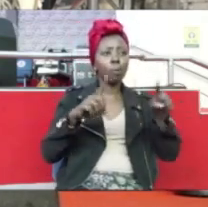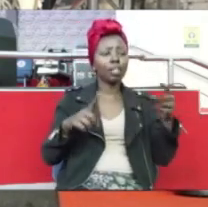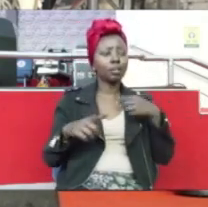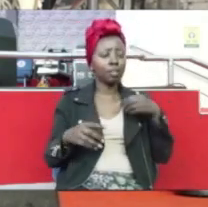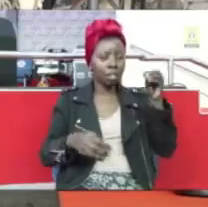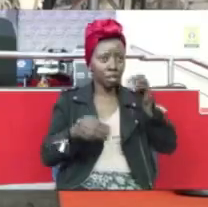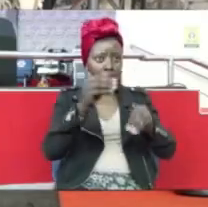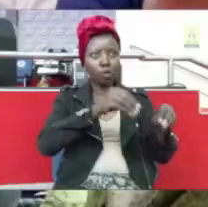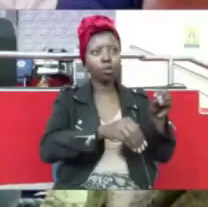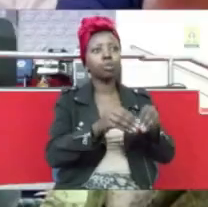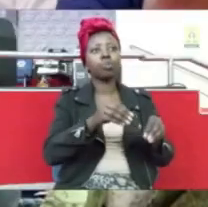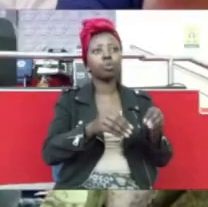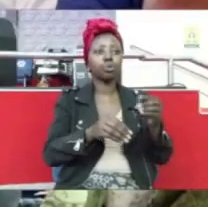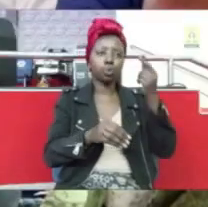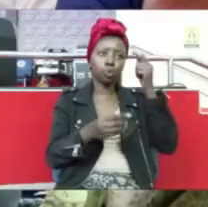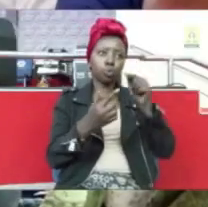kingdom